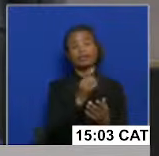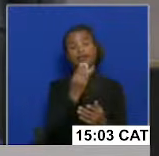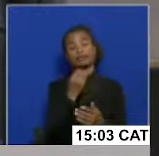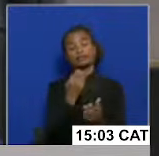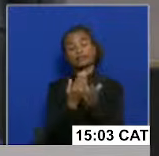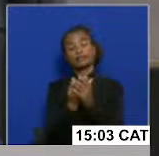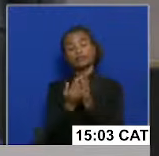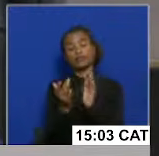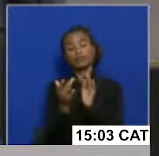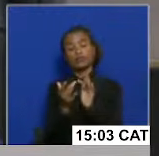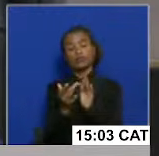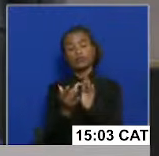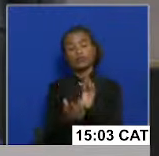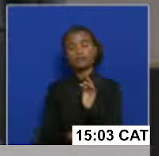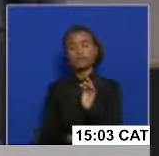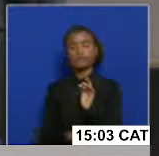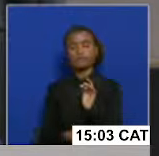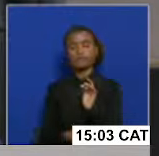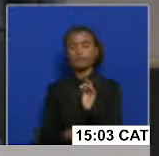Can you contact who?